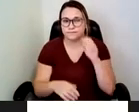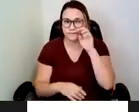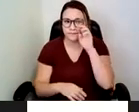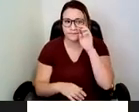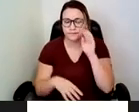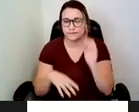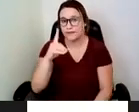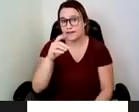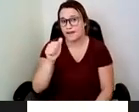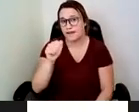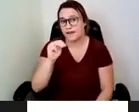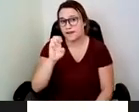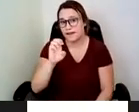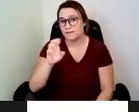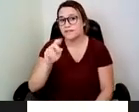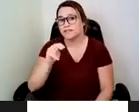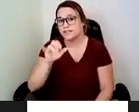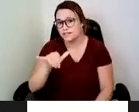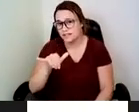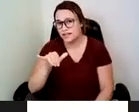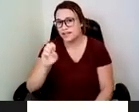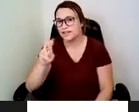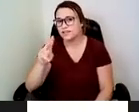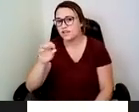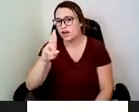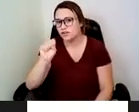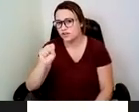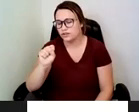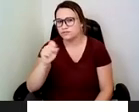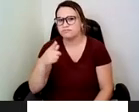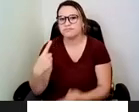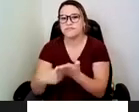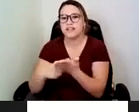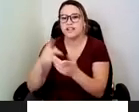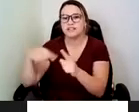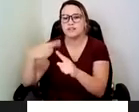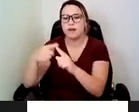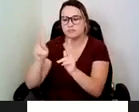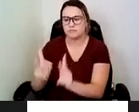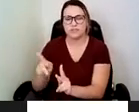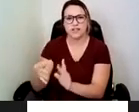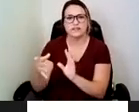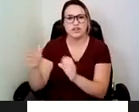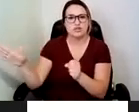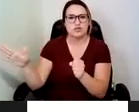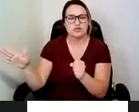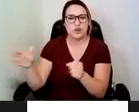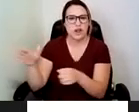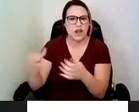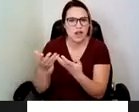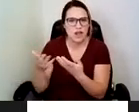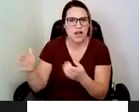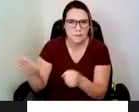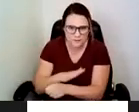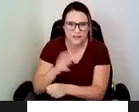Dame Cicely Saunders talked about total suffering. She was the person who really started the hospice movement in the 1970s